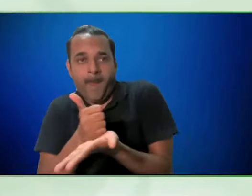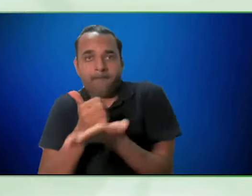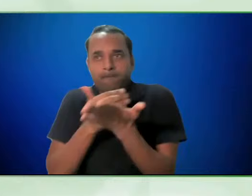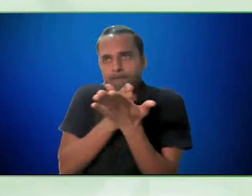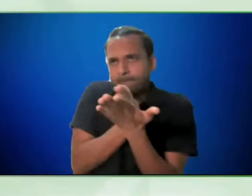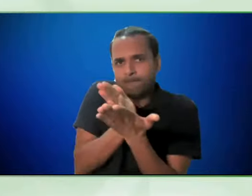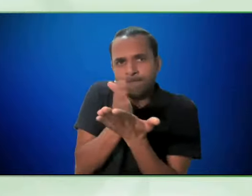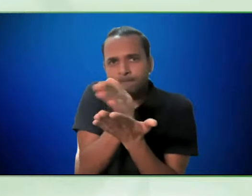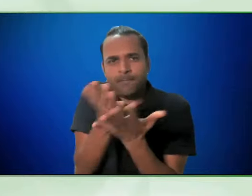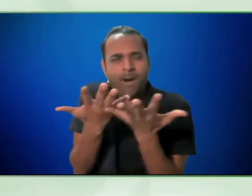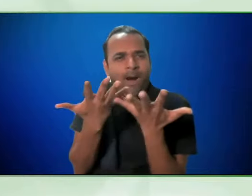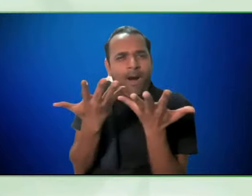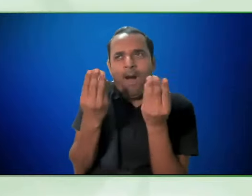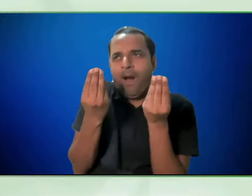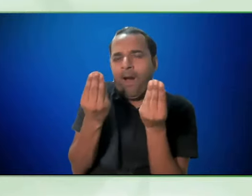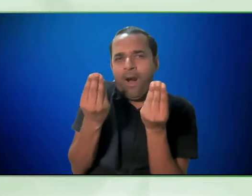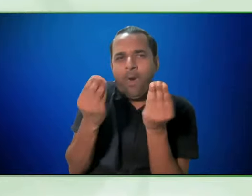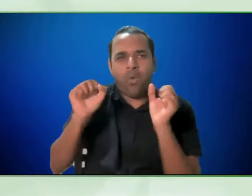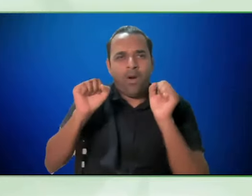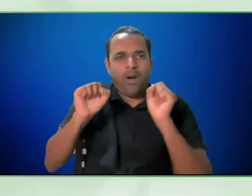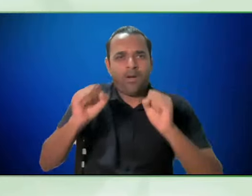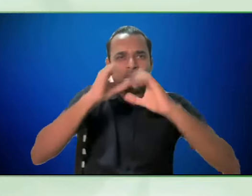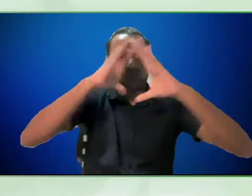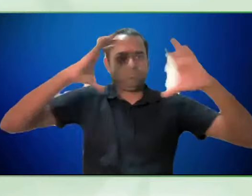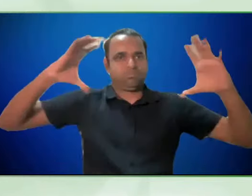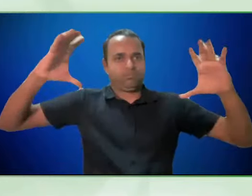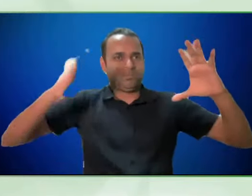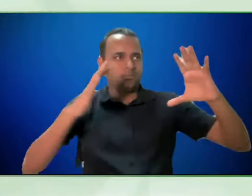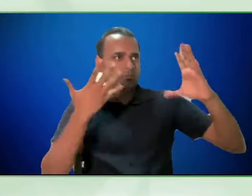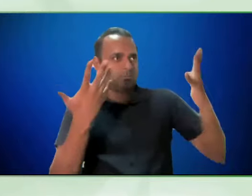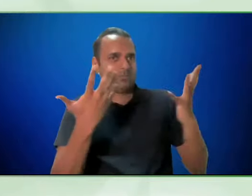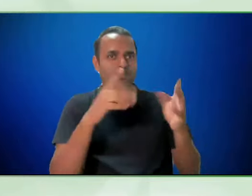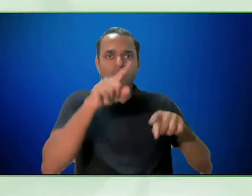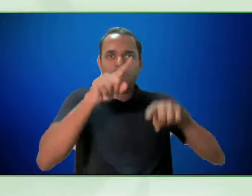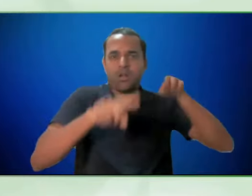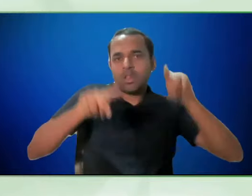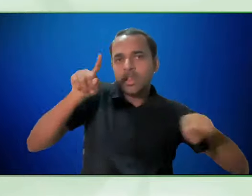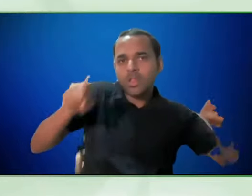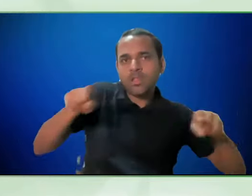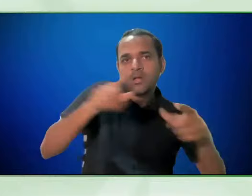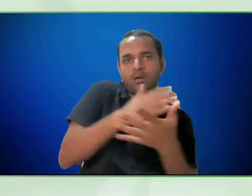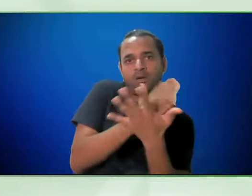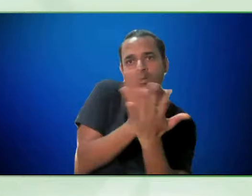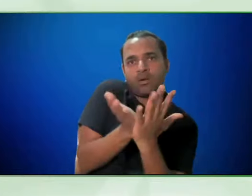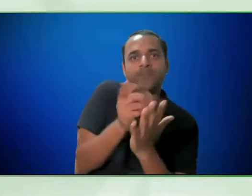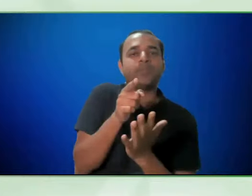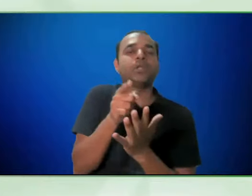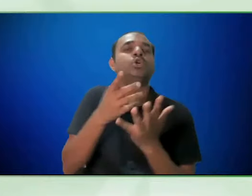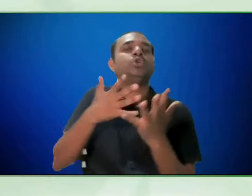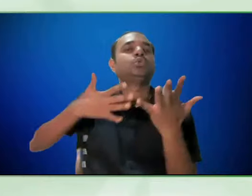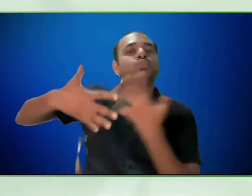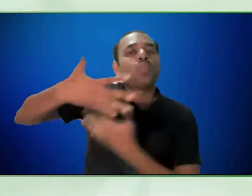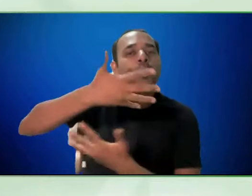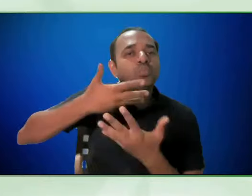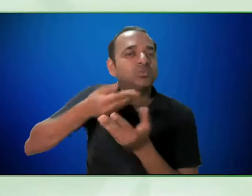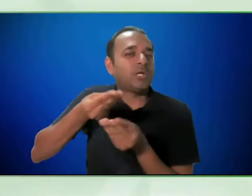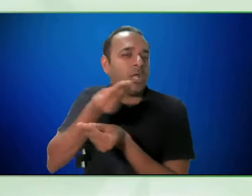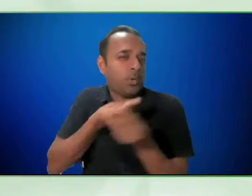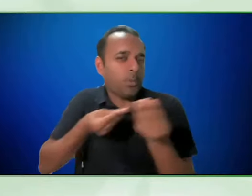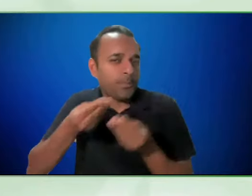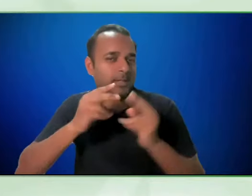common, but they wanted to get an idea of what have been done in other countries. So we did